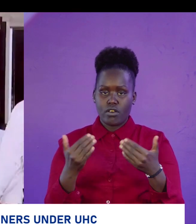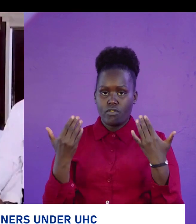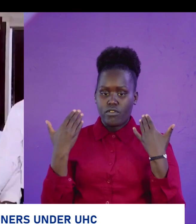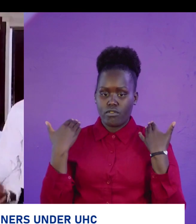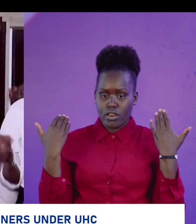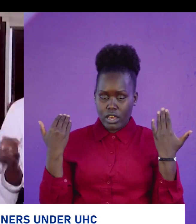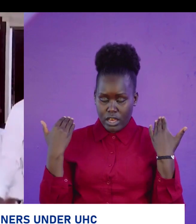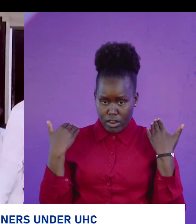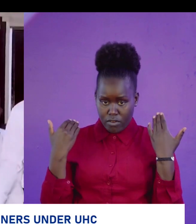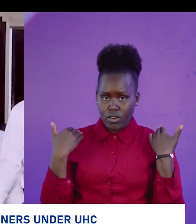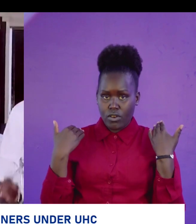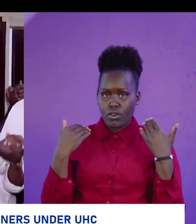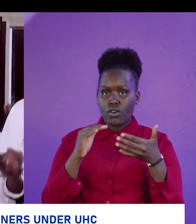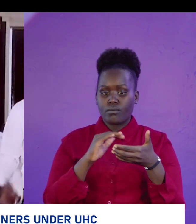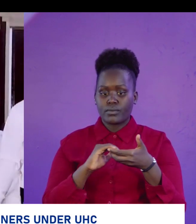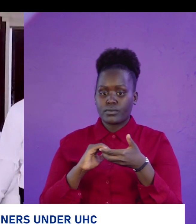forever.